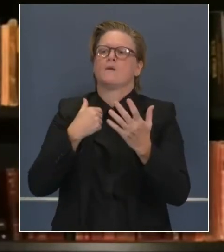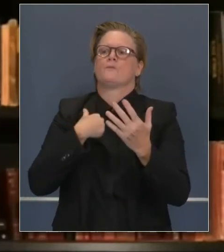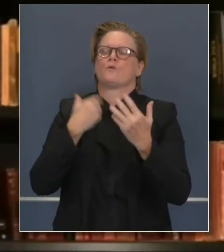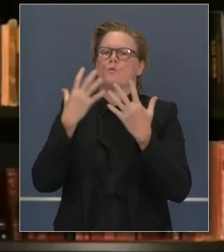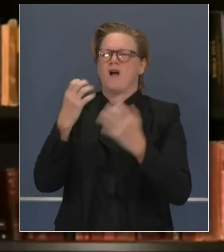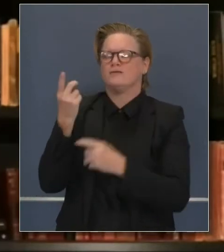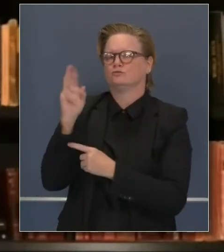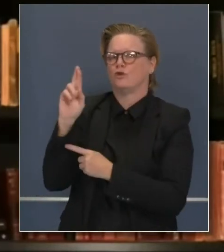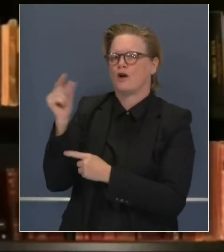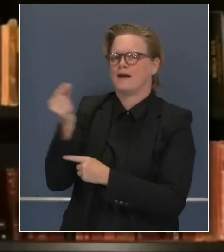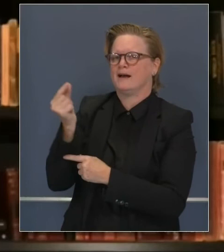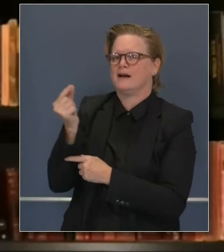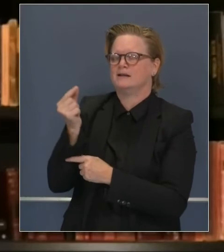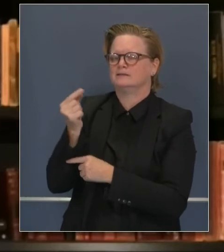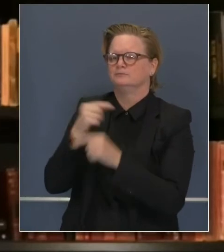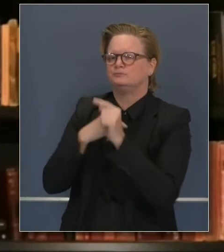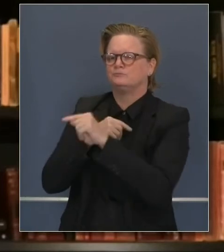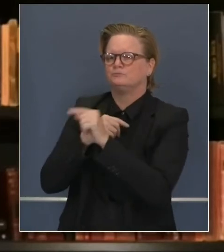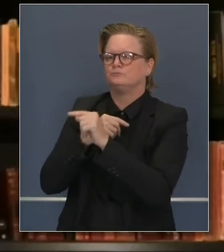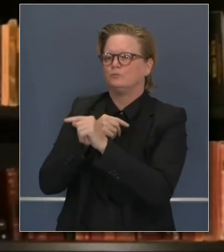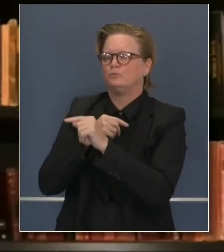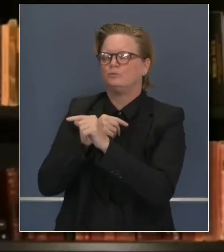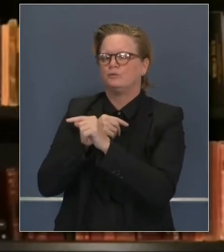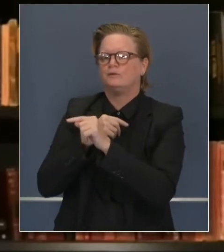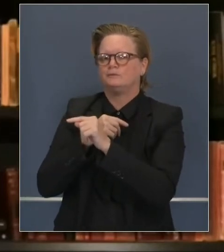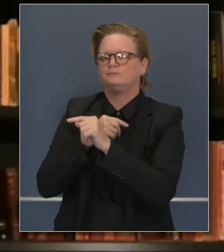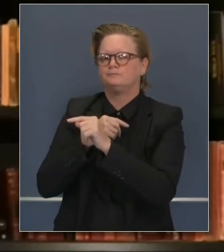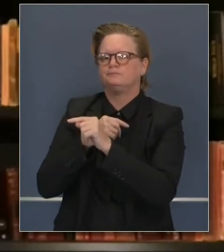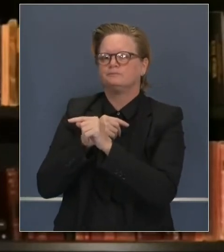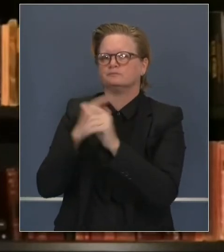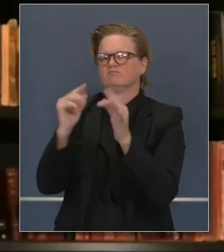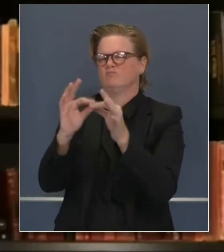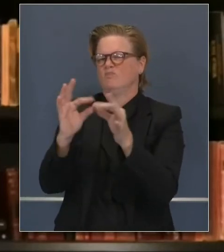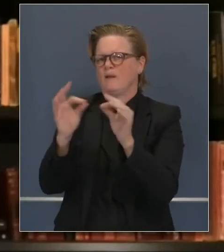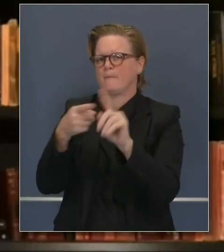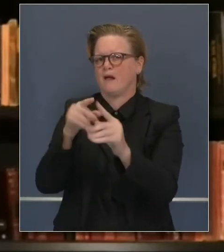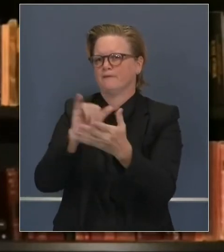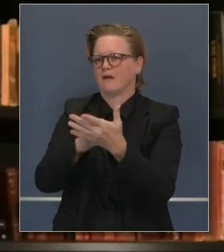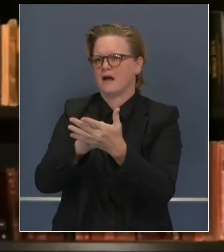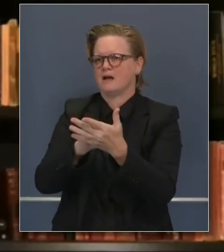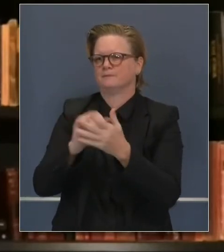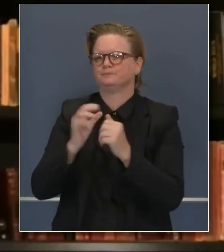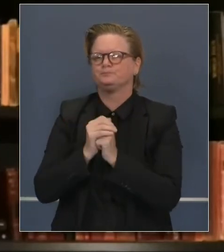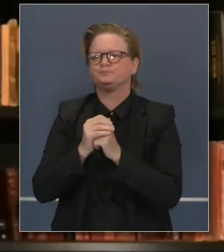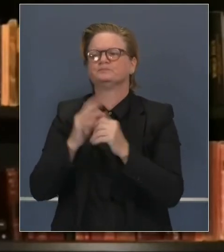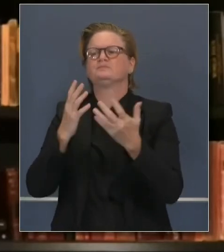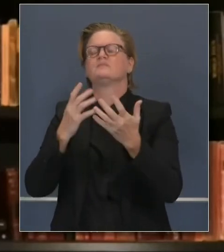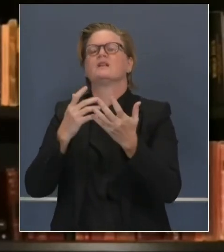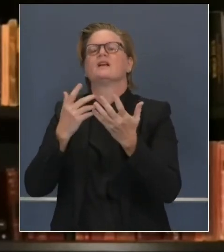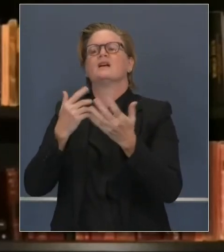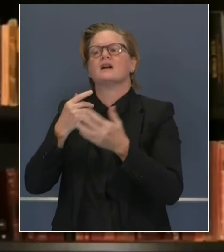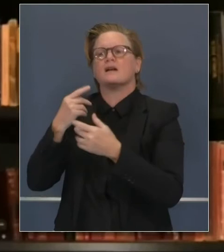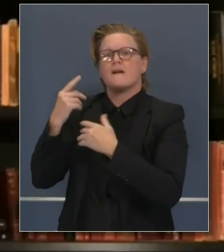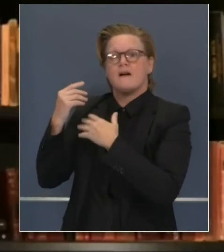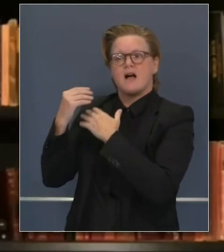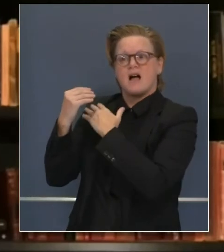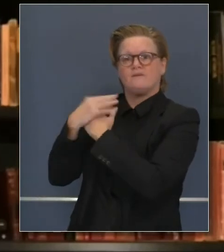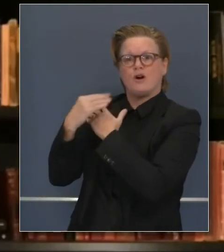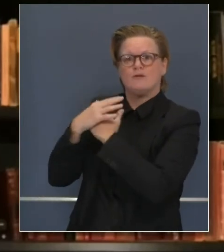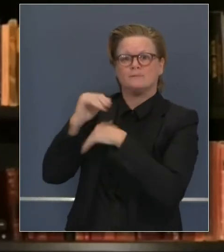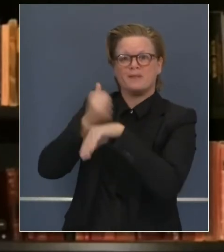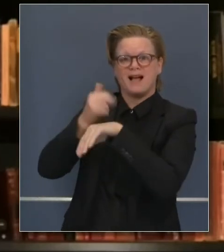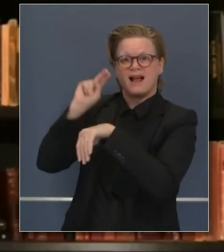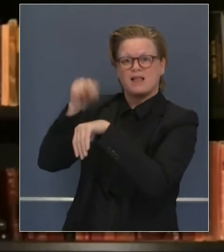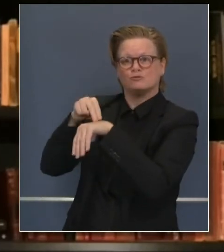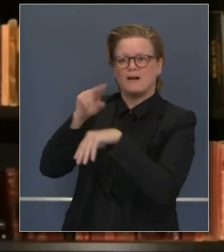officers, with our advisory committees, with some of our national partners and advisors as well, not just the conversations we're having internally. But the bottom line, John,